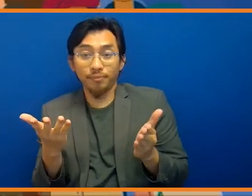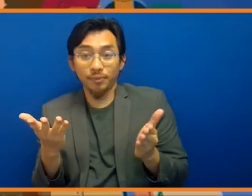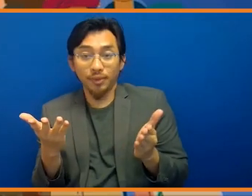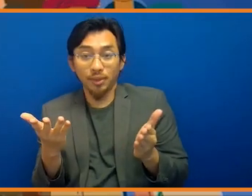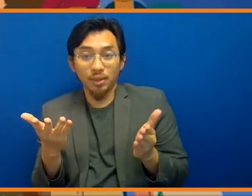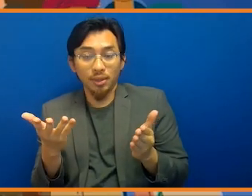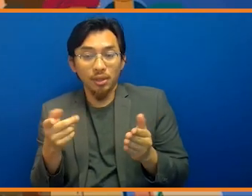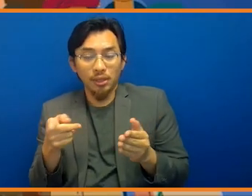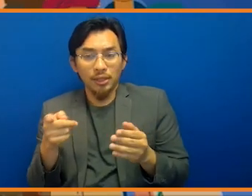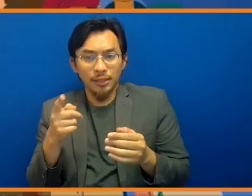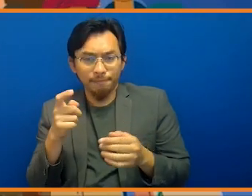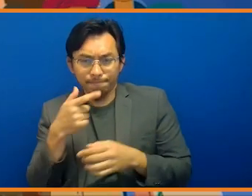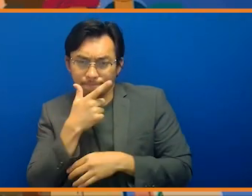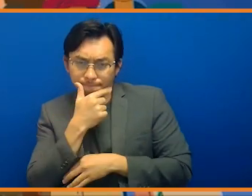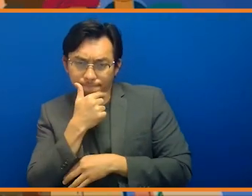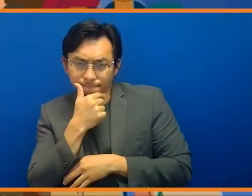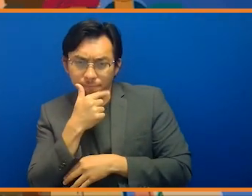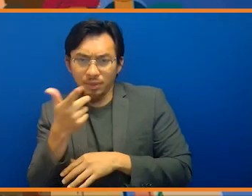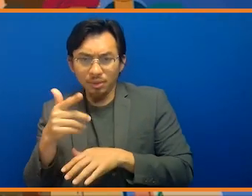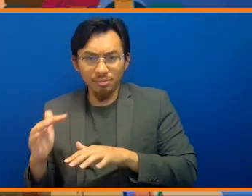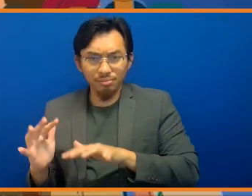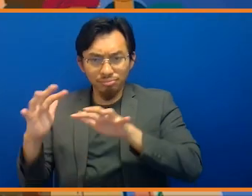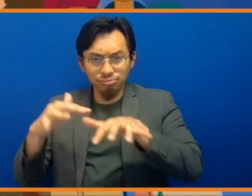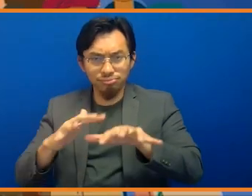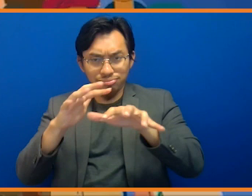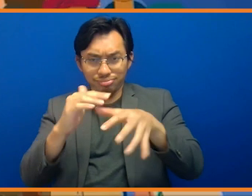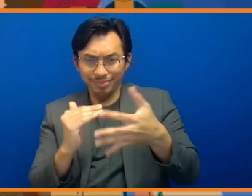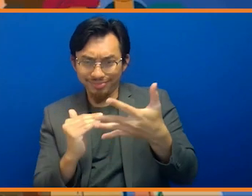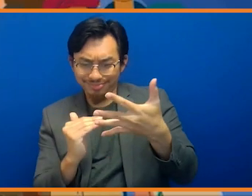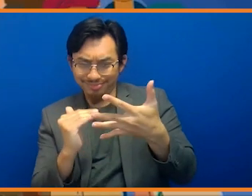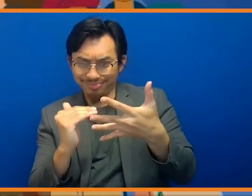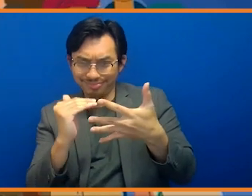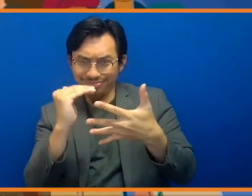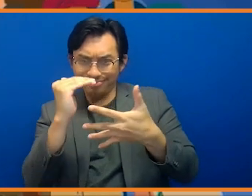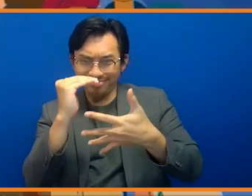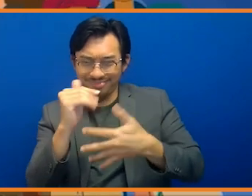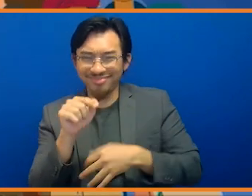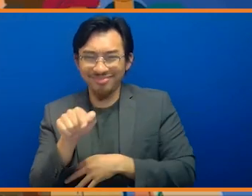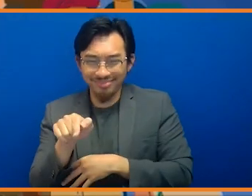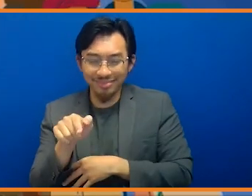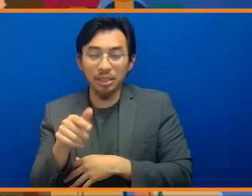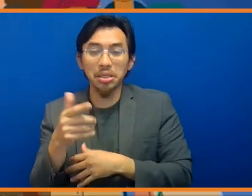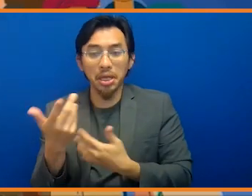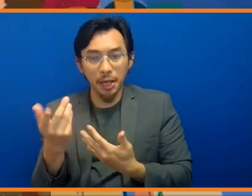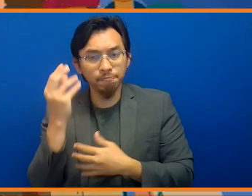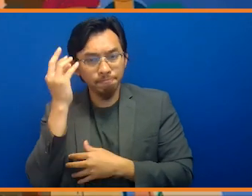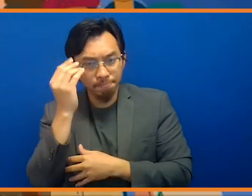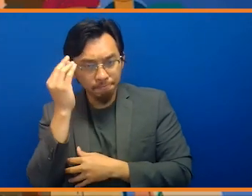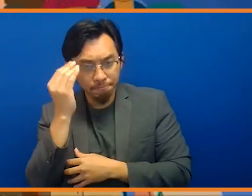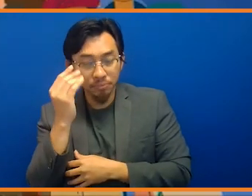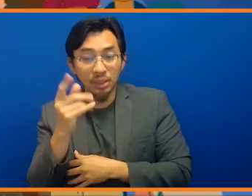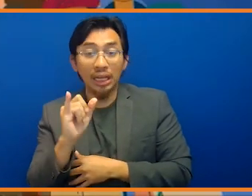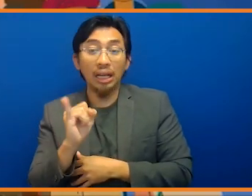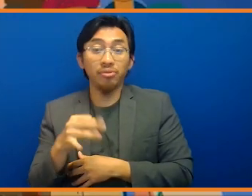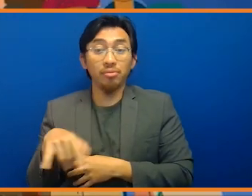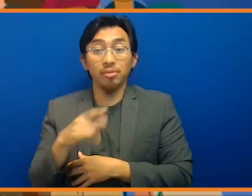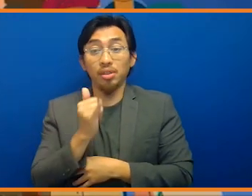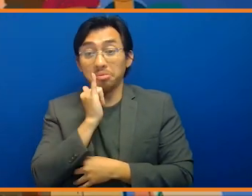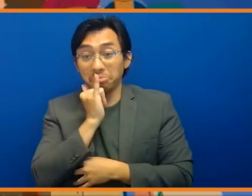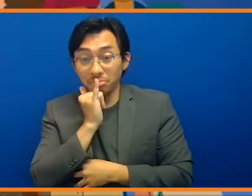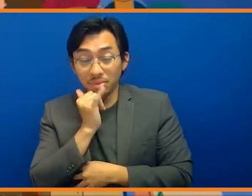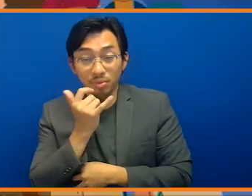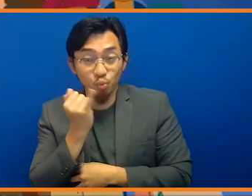those figure on the tsunami layer, then sometime if we wrong to explain,